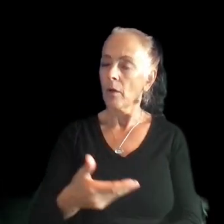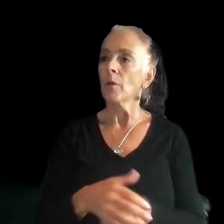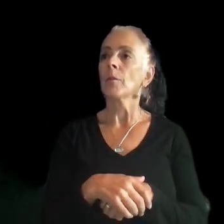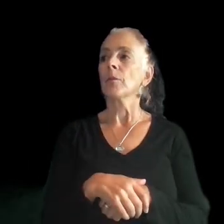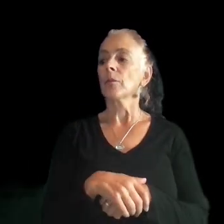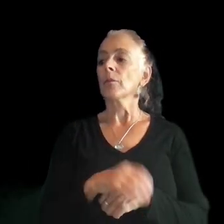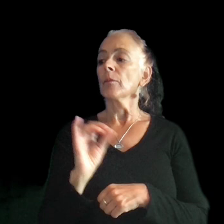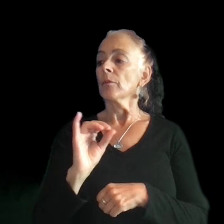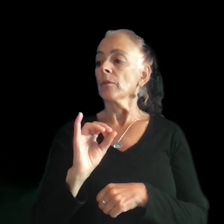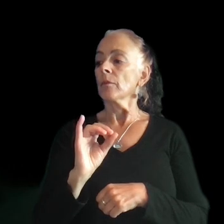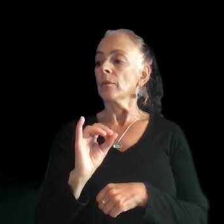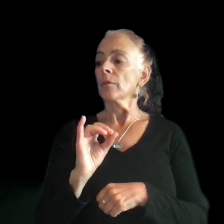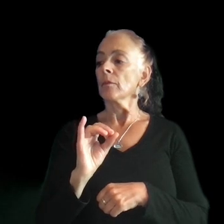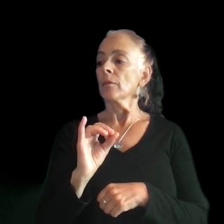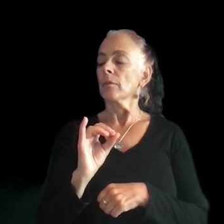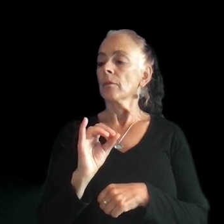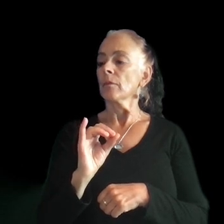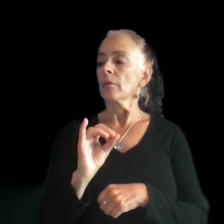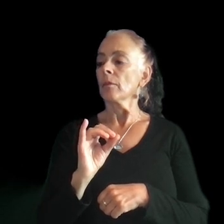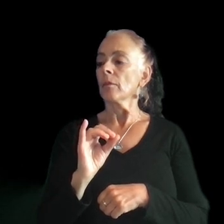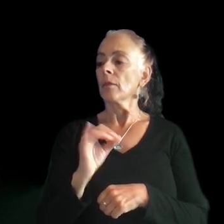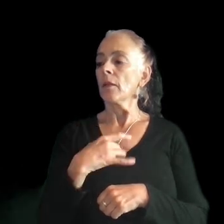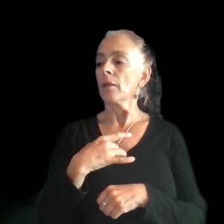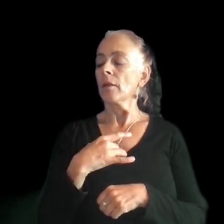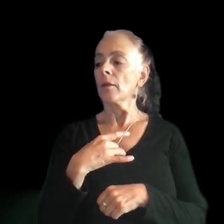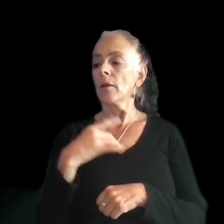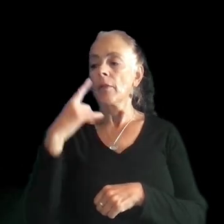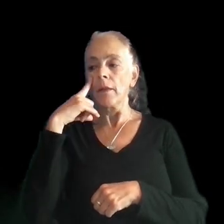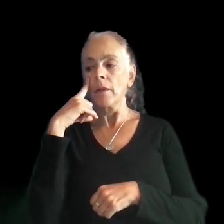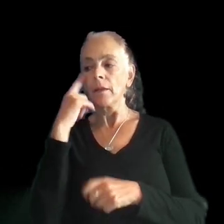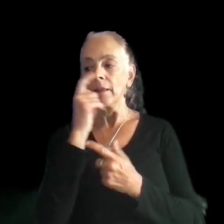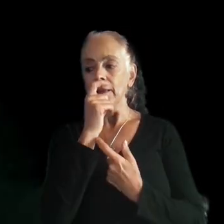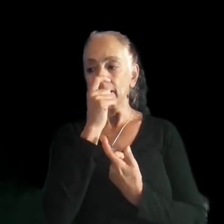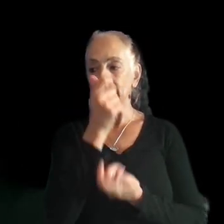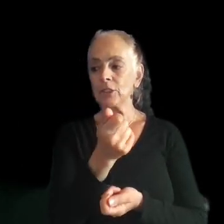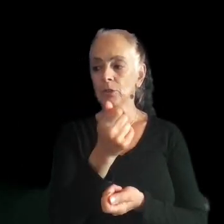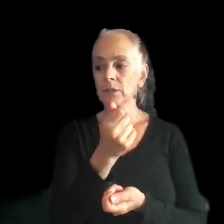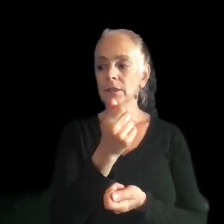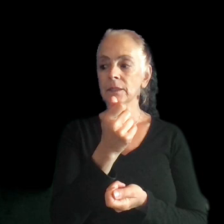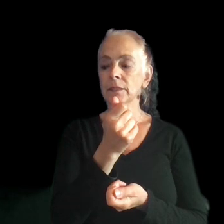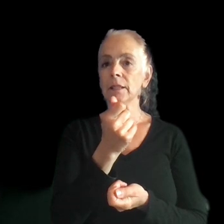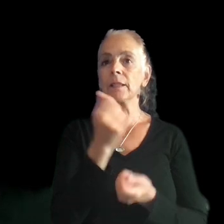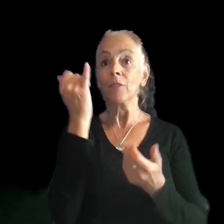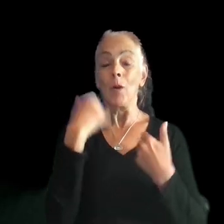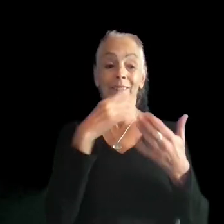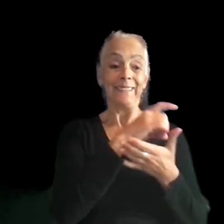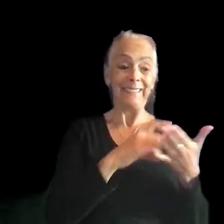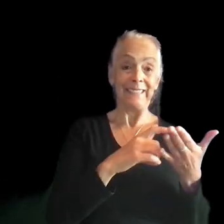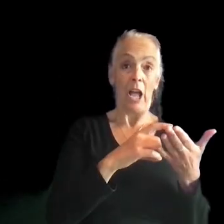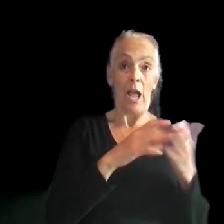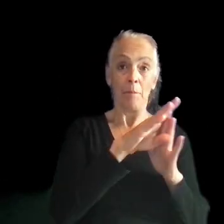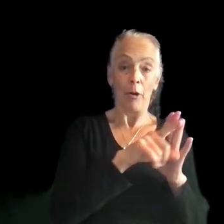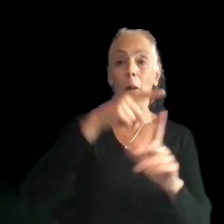like uh i i think it's interesting um having a design background with a psychology